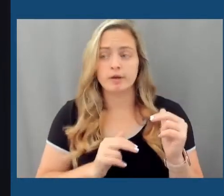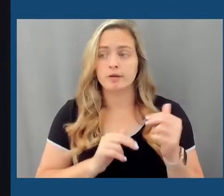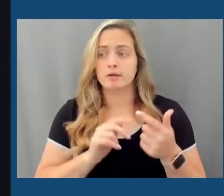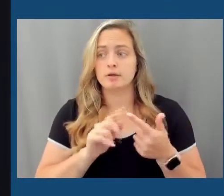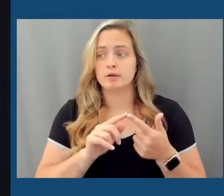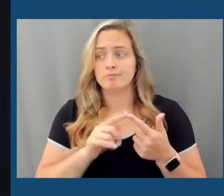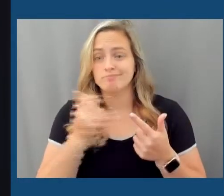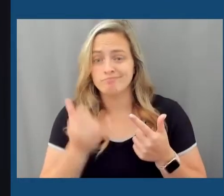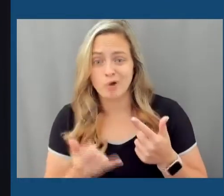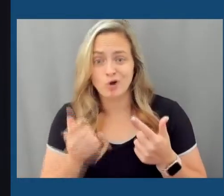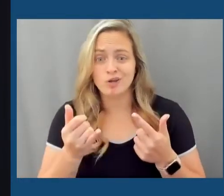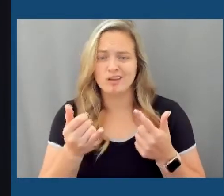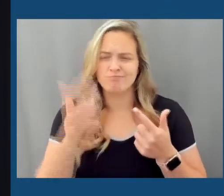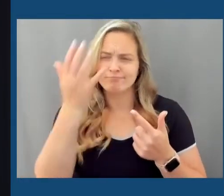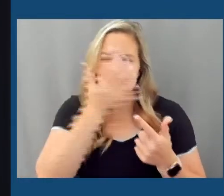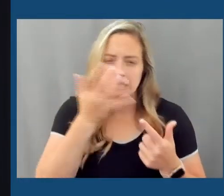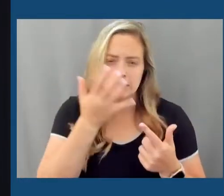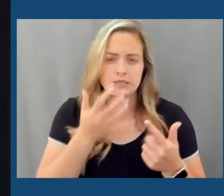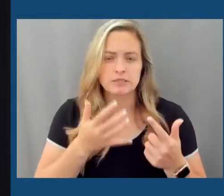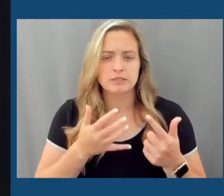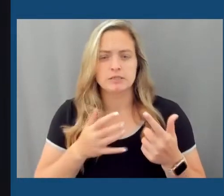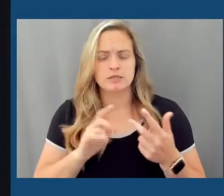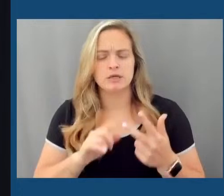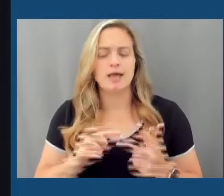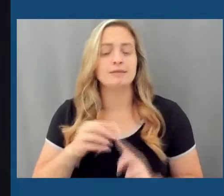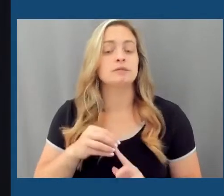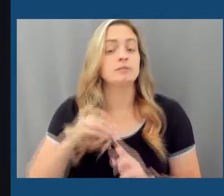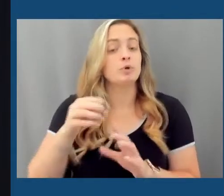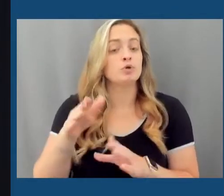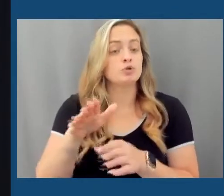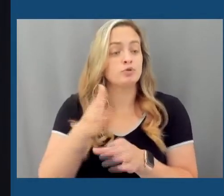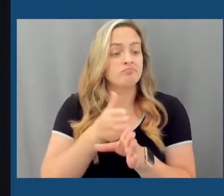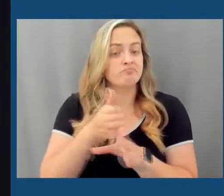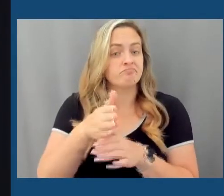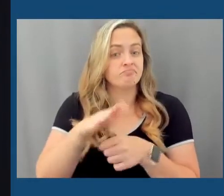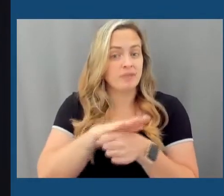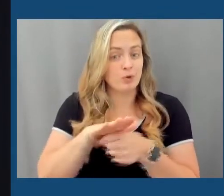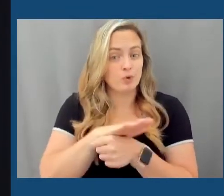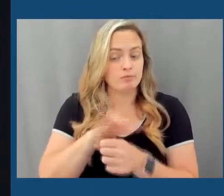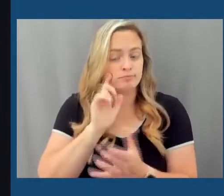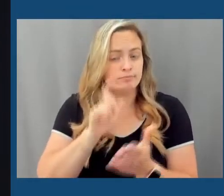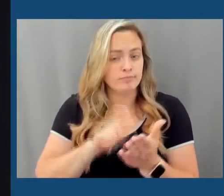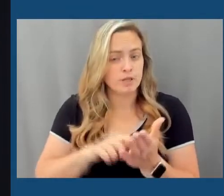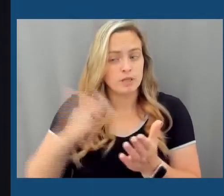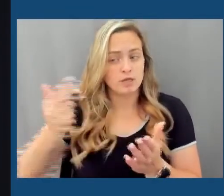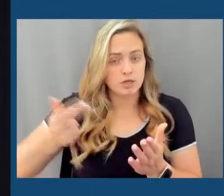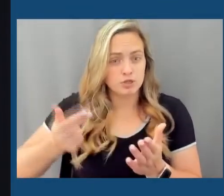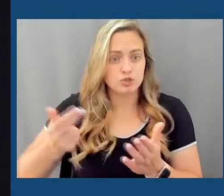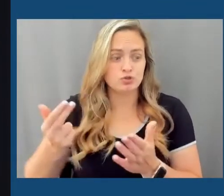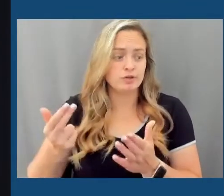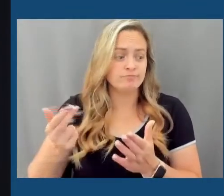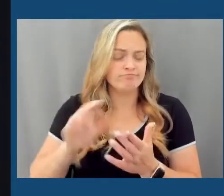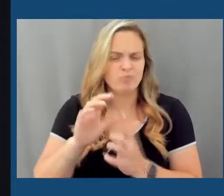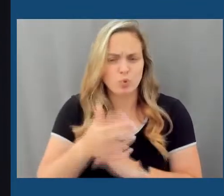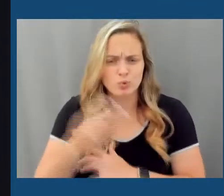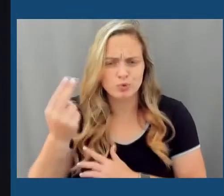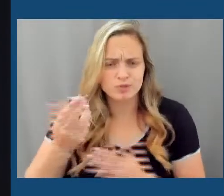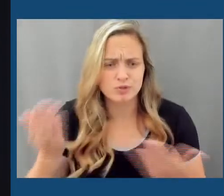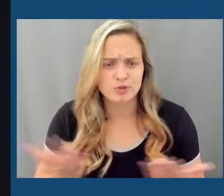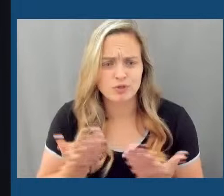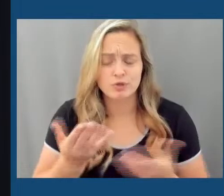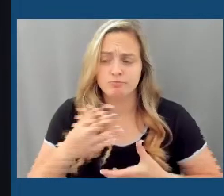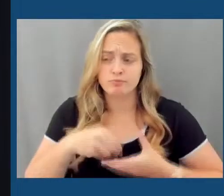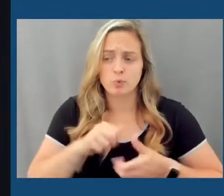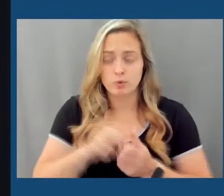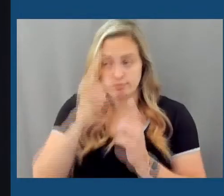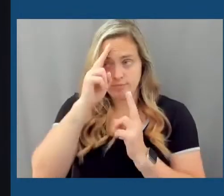modern aesthetics, and specialty areas that acknowledge the history, the rich cultural history here, including honoring